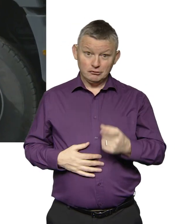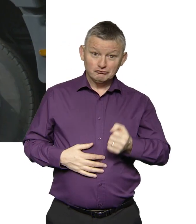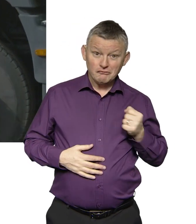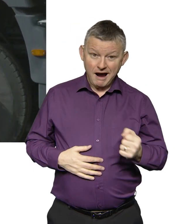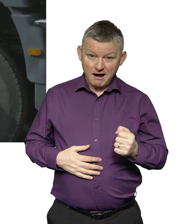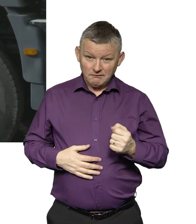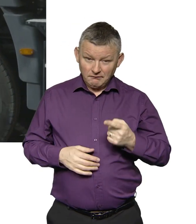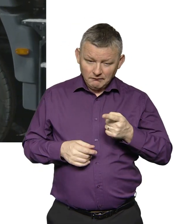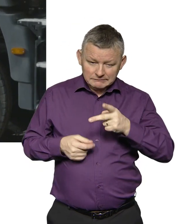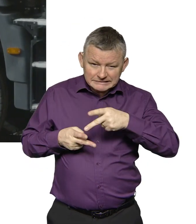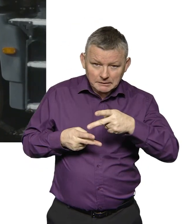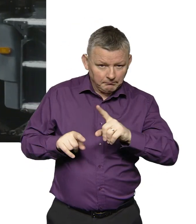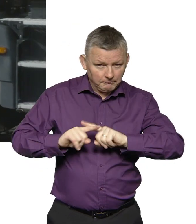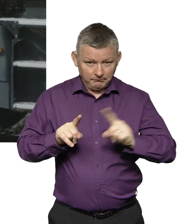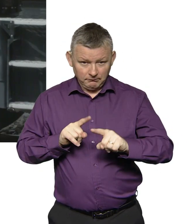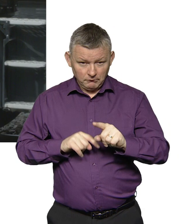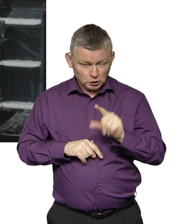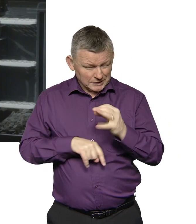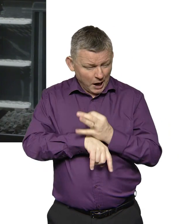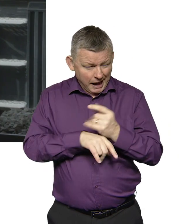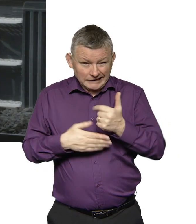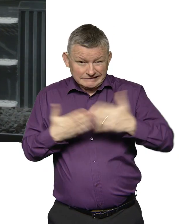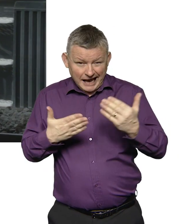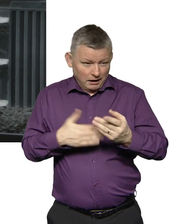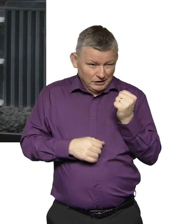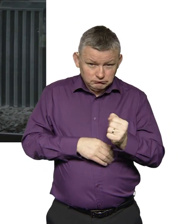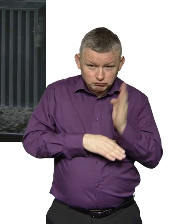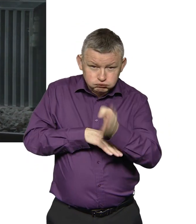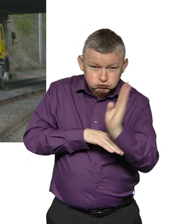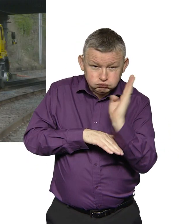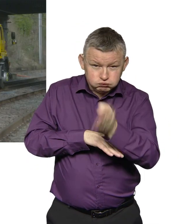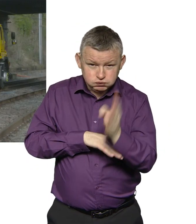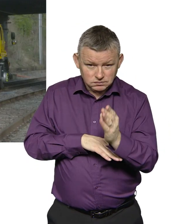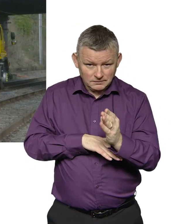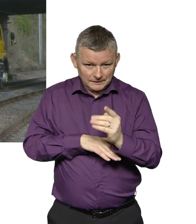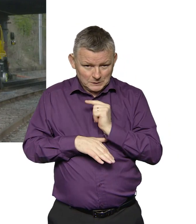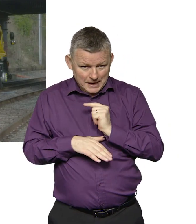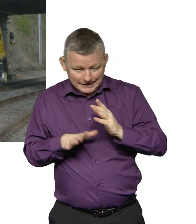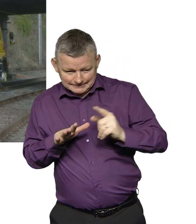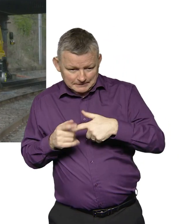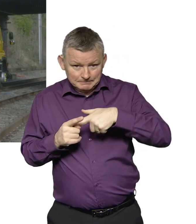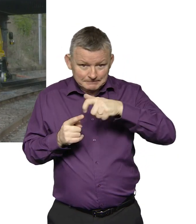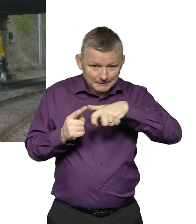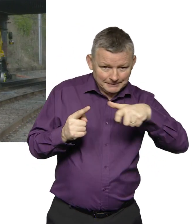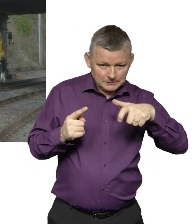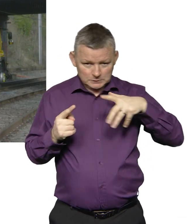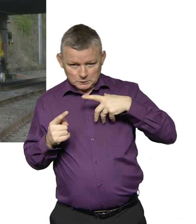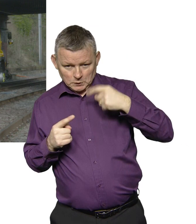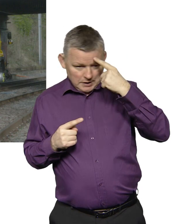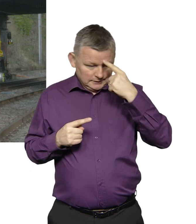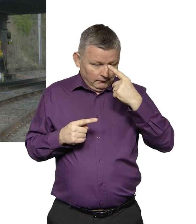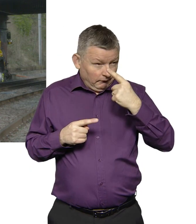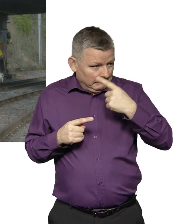Today, with a fleet of trains running on a system that operates for 20 hours a day, scheduling this in a way that has minimal impact